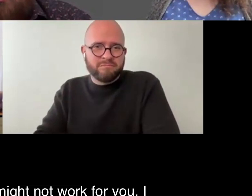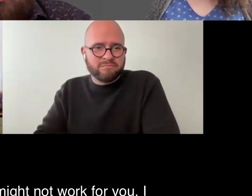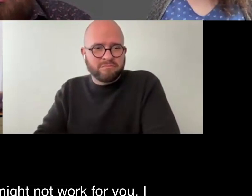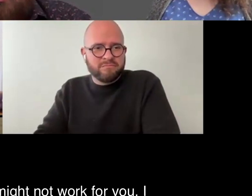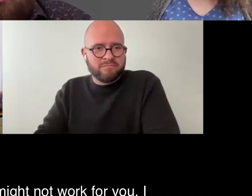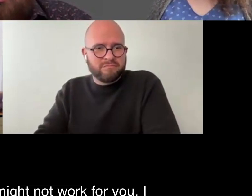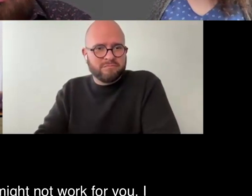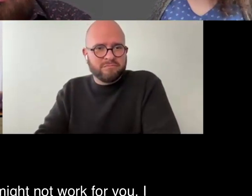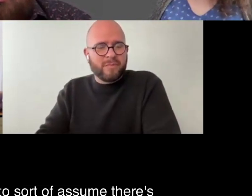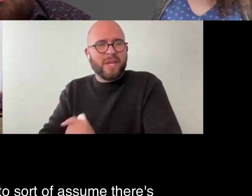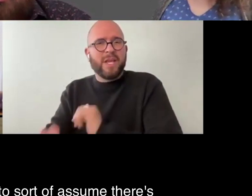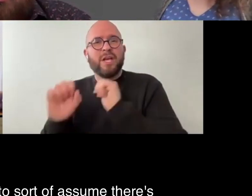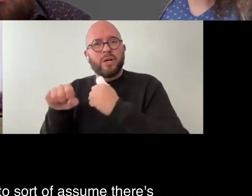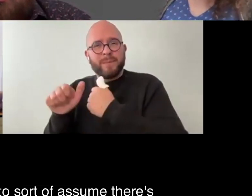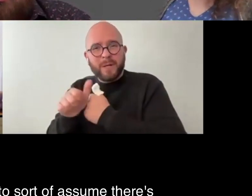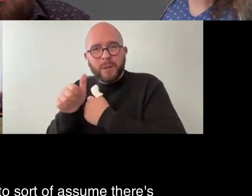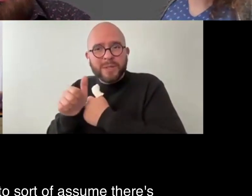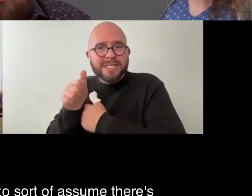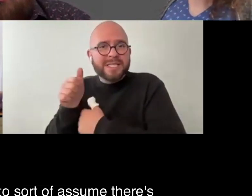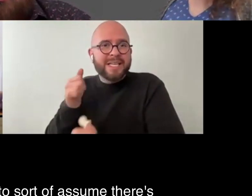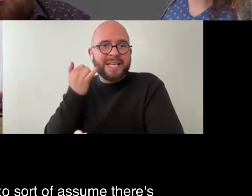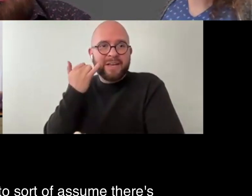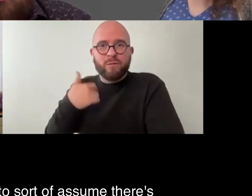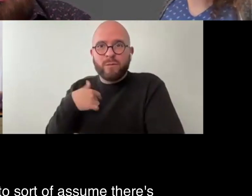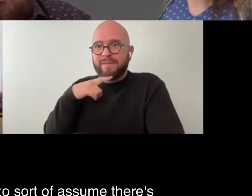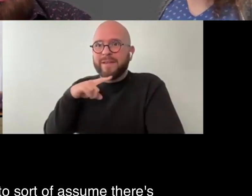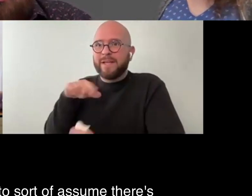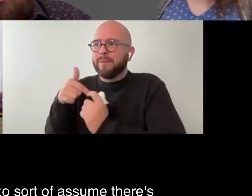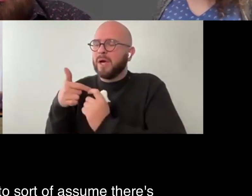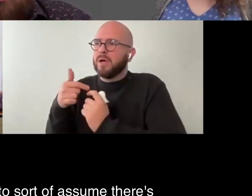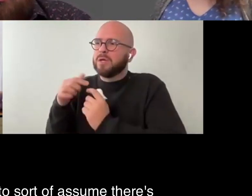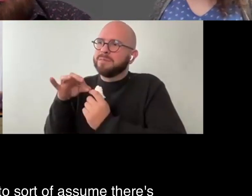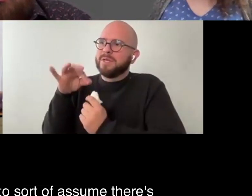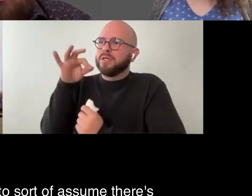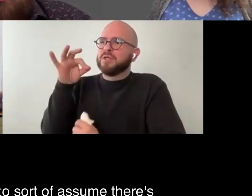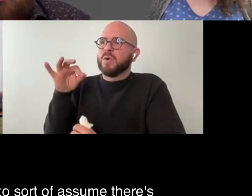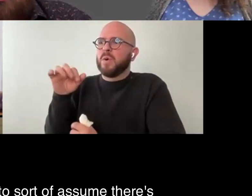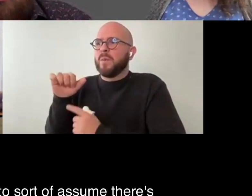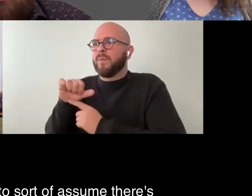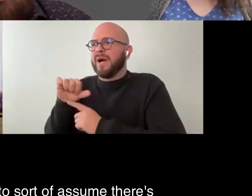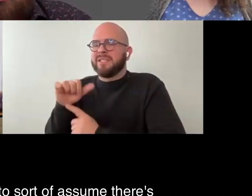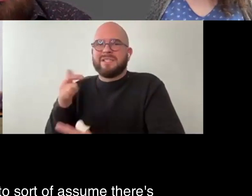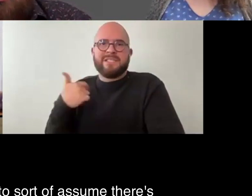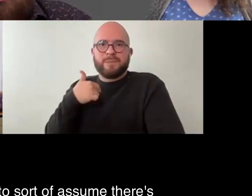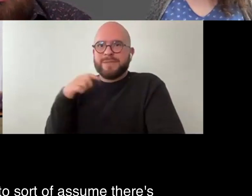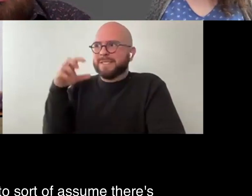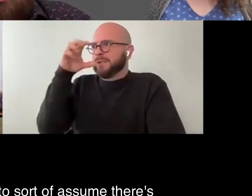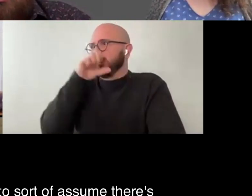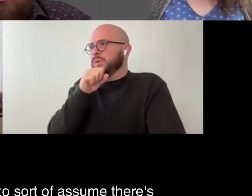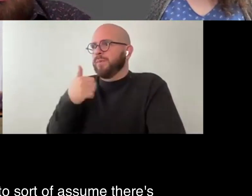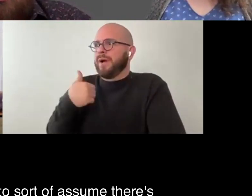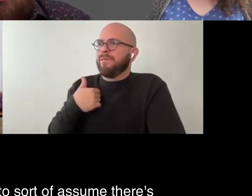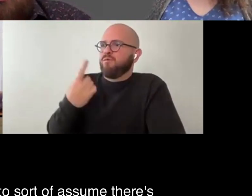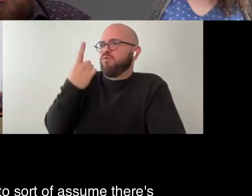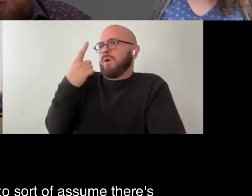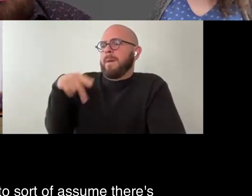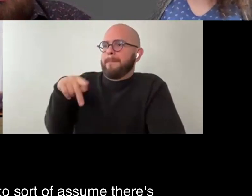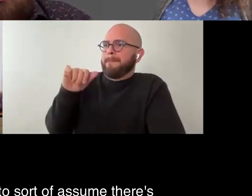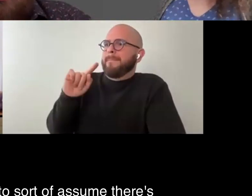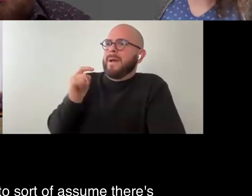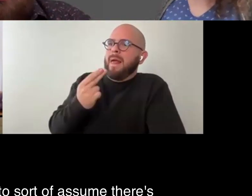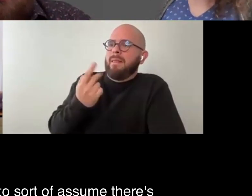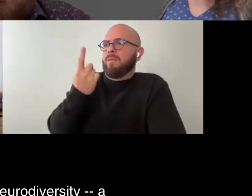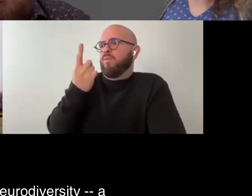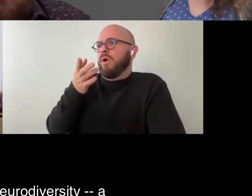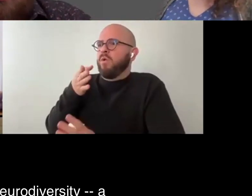very risky when we're thinking about spiritual practice to sort of assume there's one path, one way. But this